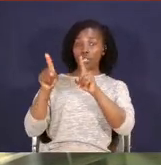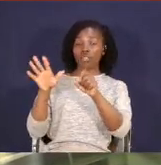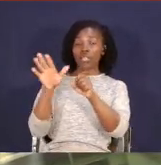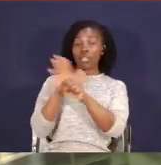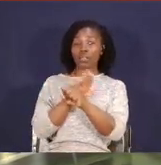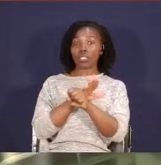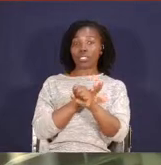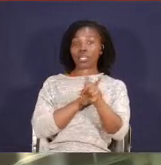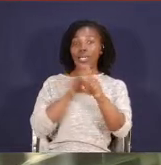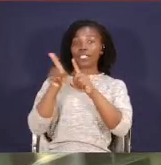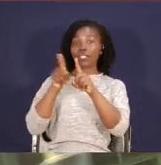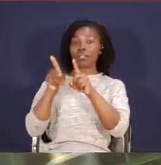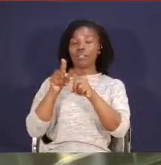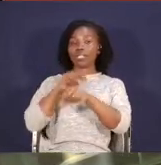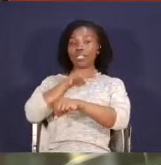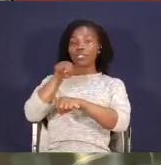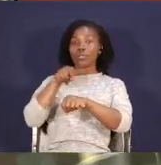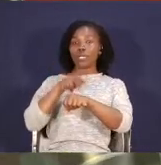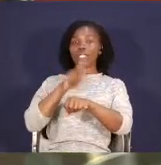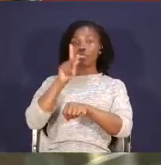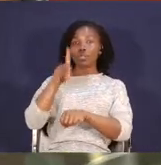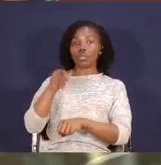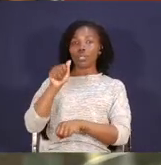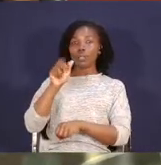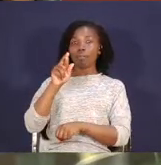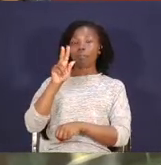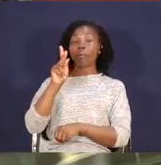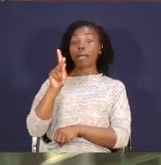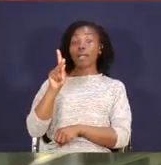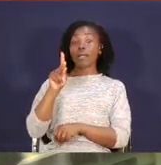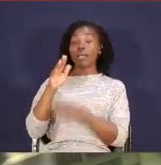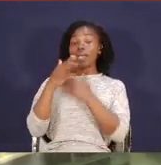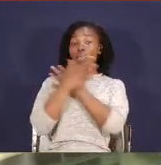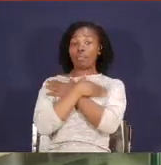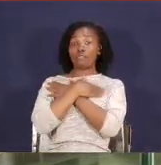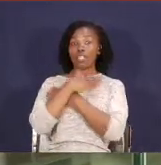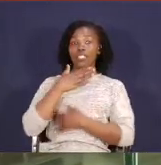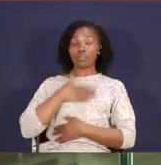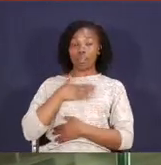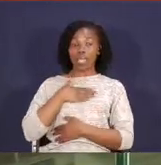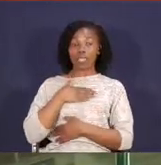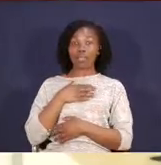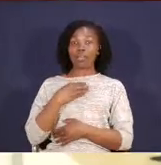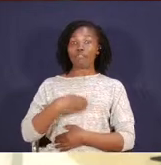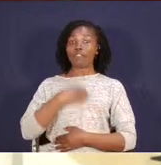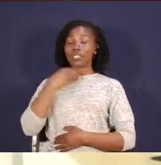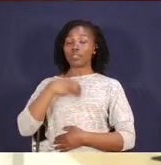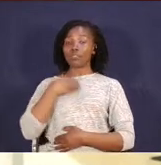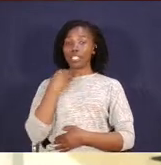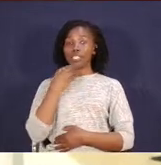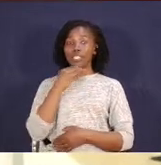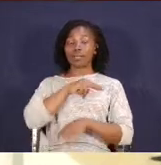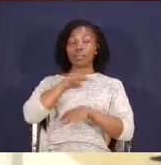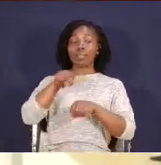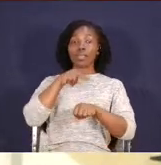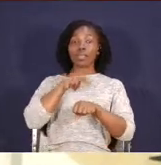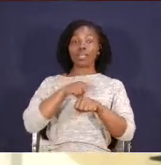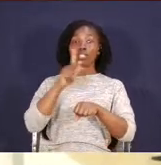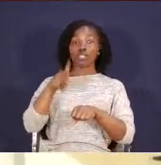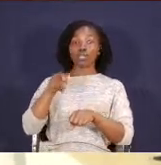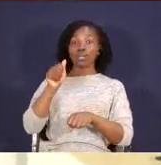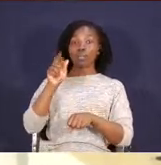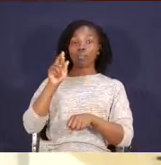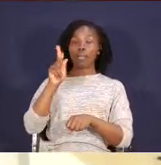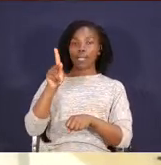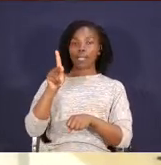Park on Monday, and my friends visit the National Park. Nairobi has a National Park. I like to enjoy the abundance of God. And